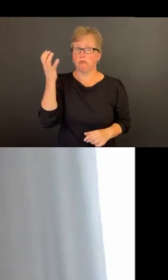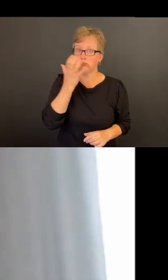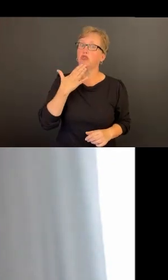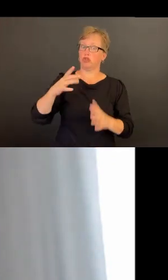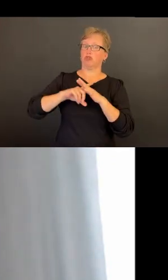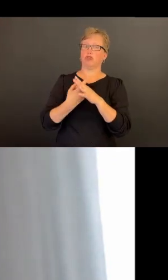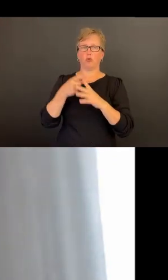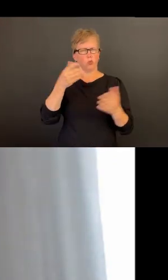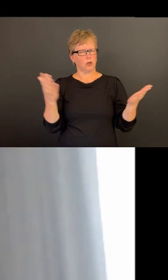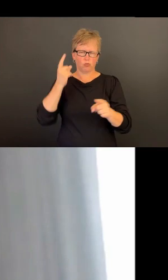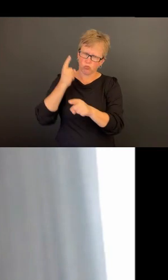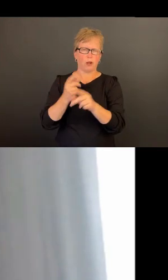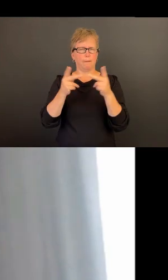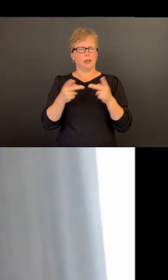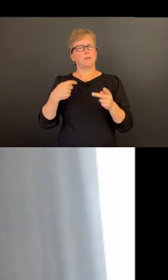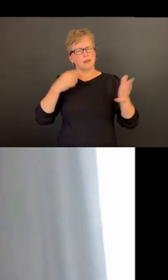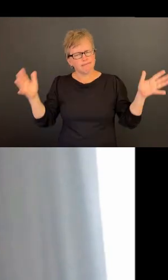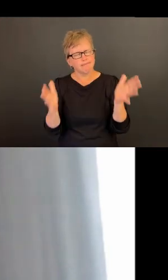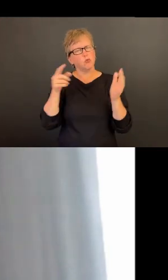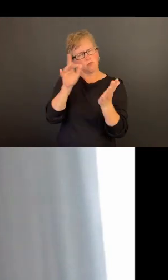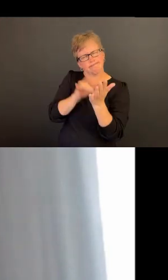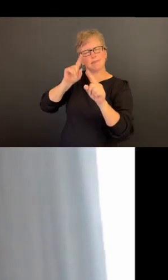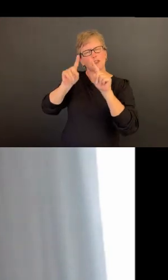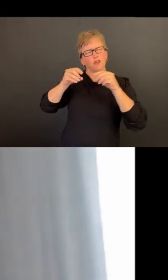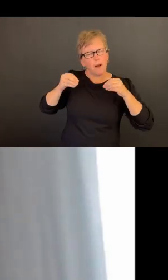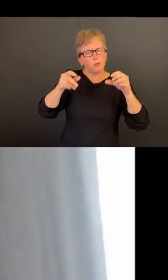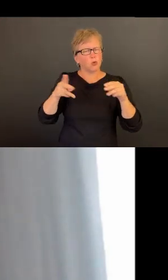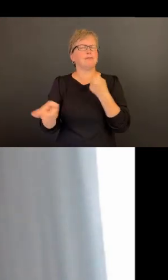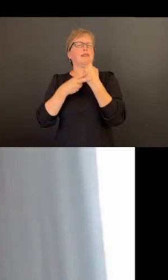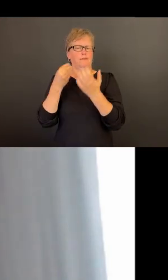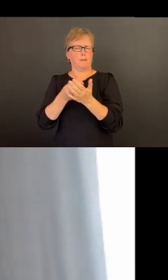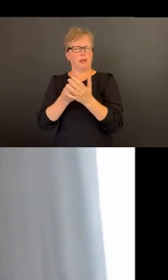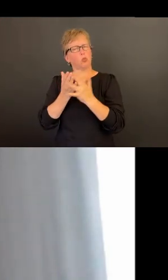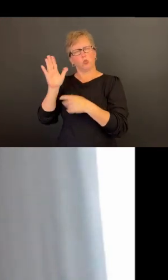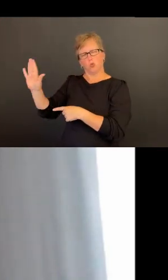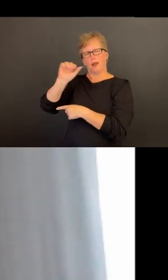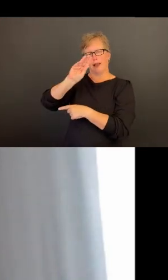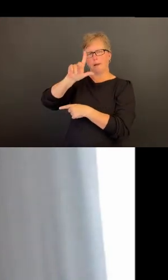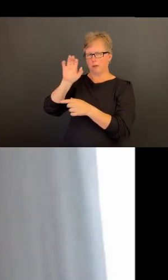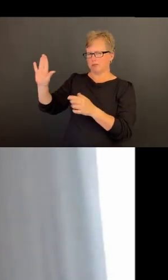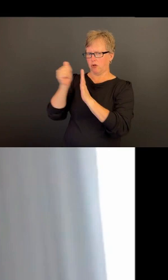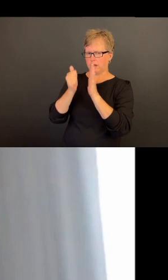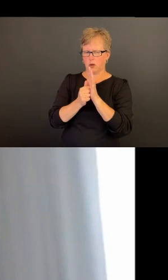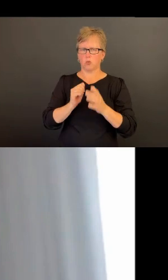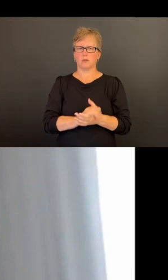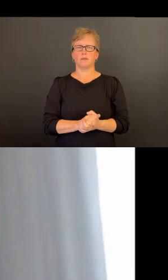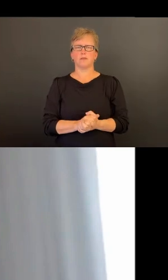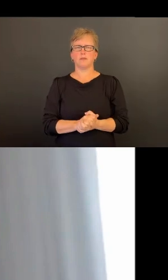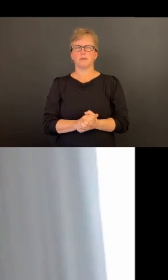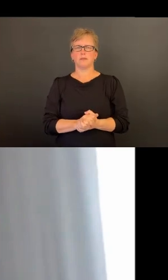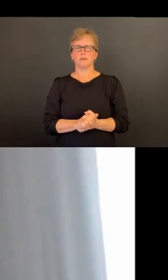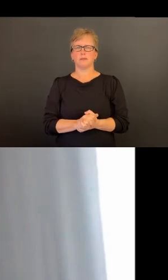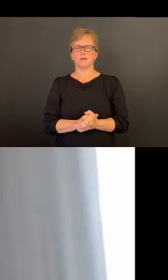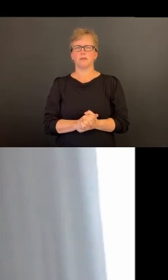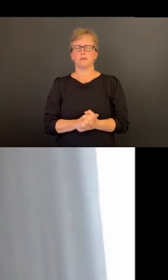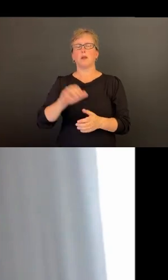this conversation, seeking to learn more about ABLE, seeking to learn more about how you can not only educate yourself, but take